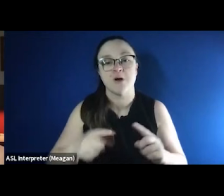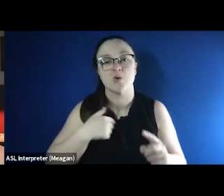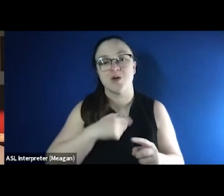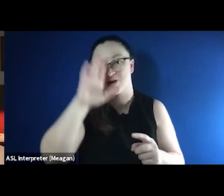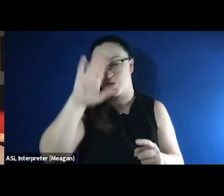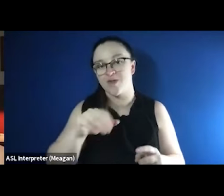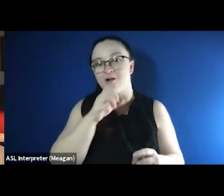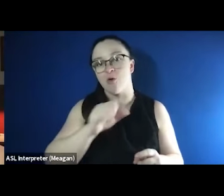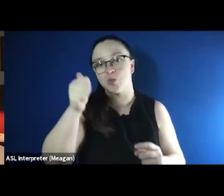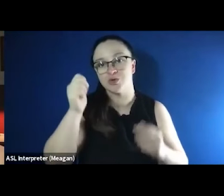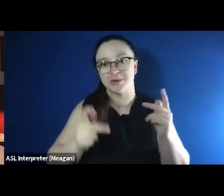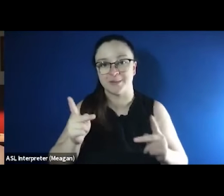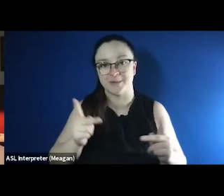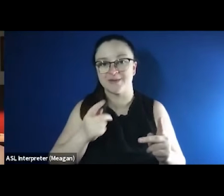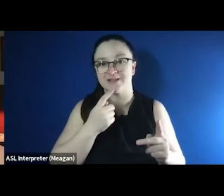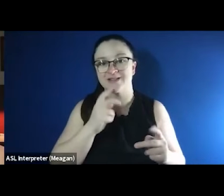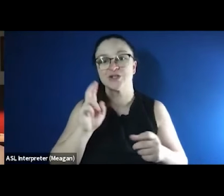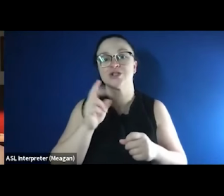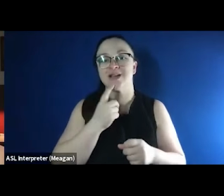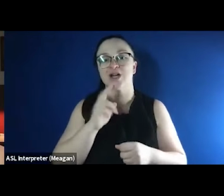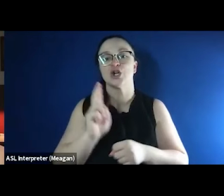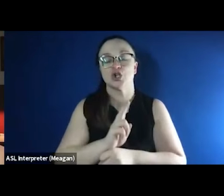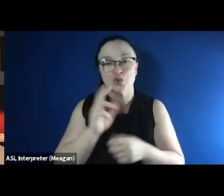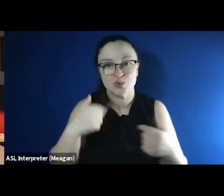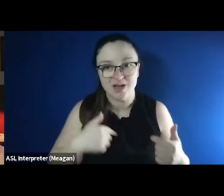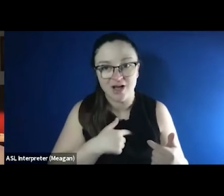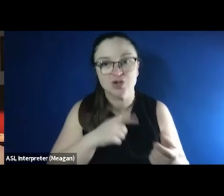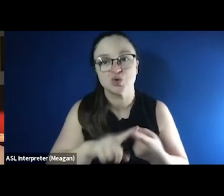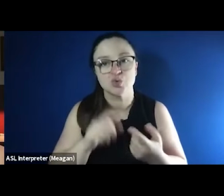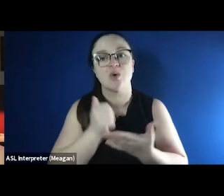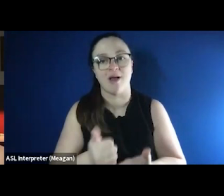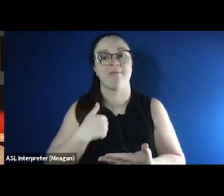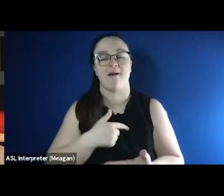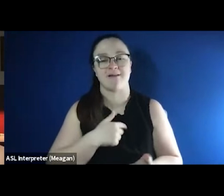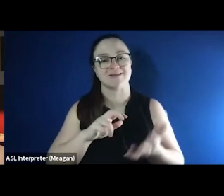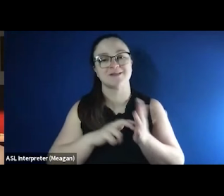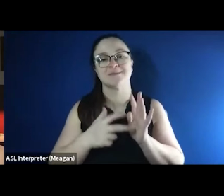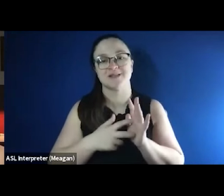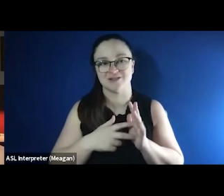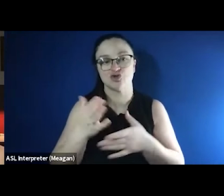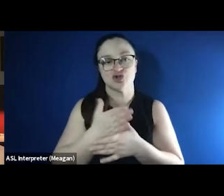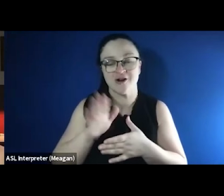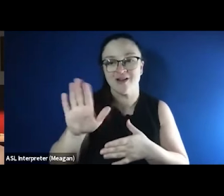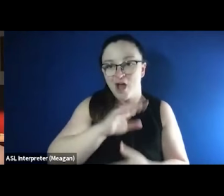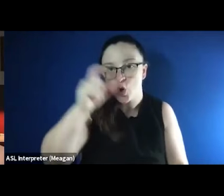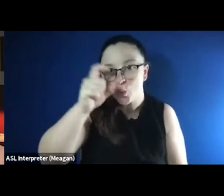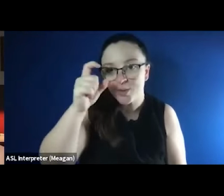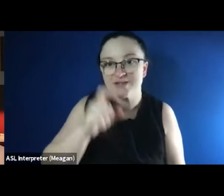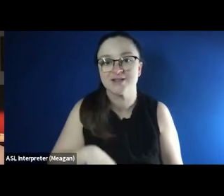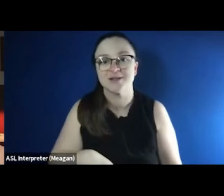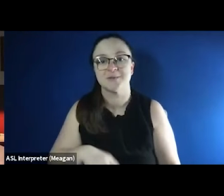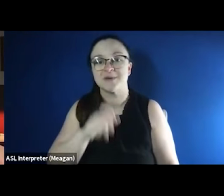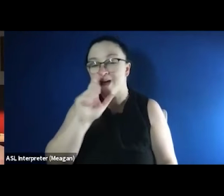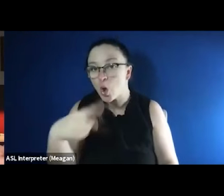said explicitly, use us to help us. So giving of one another, sharing their wisdom, not only with